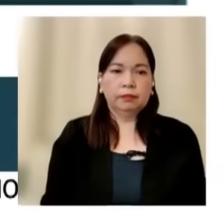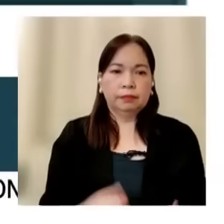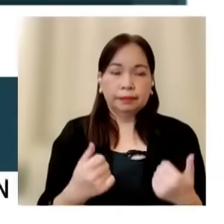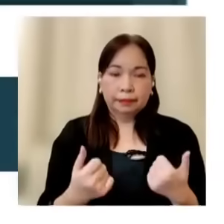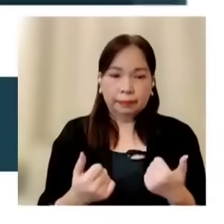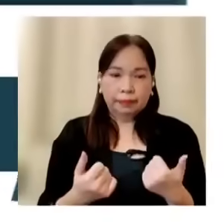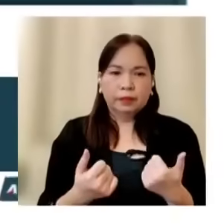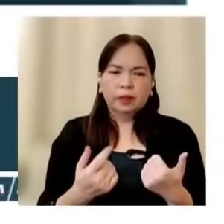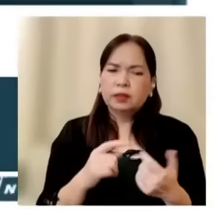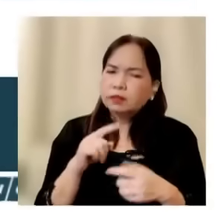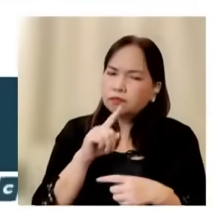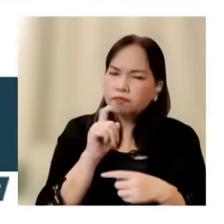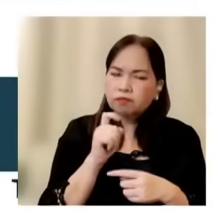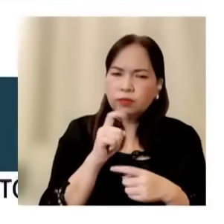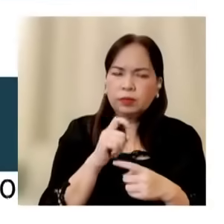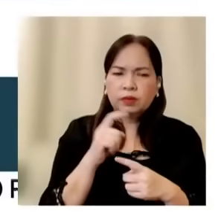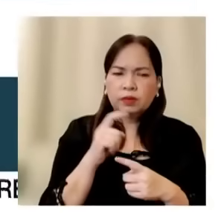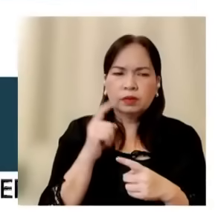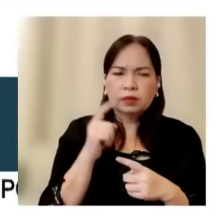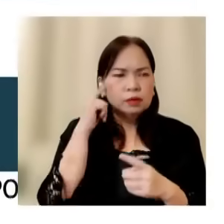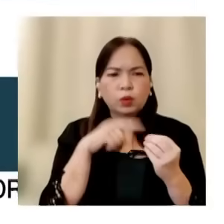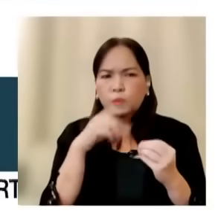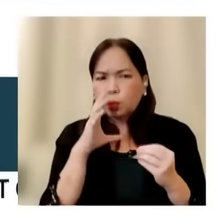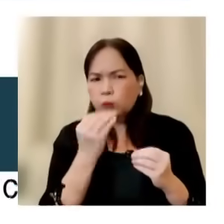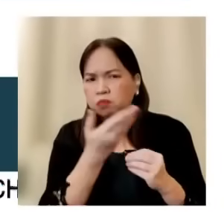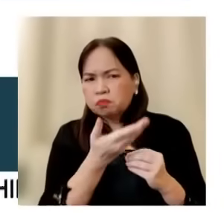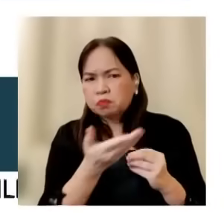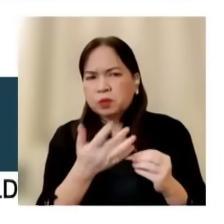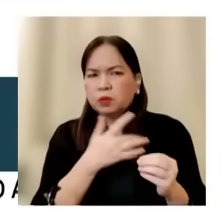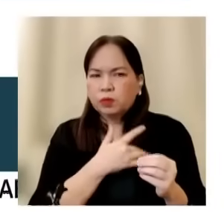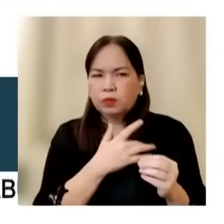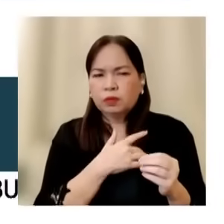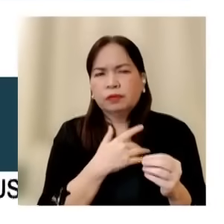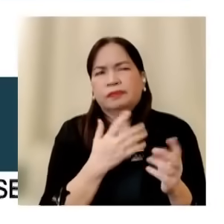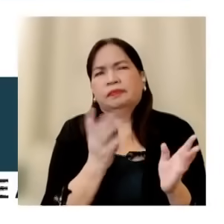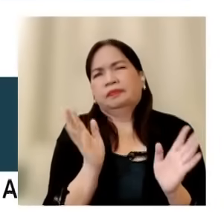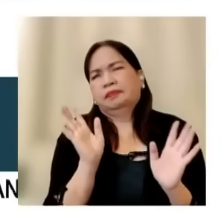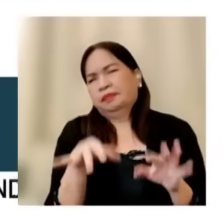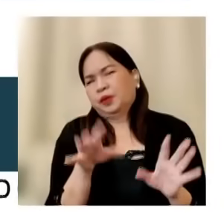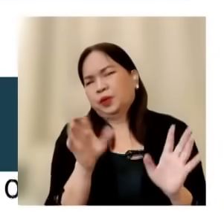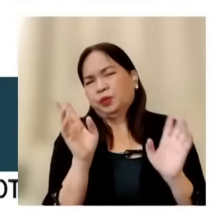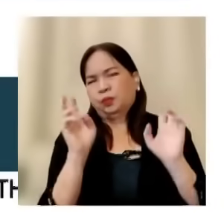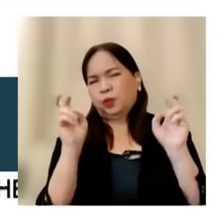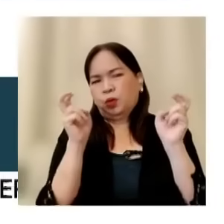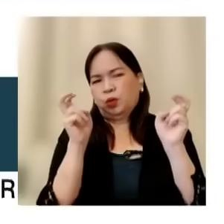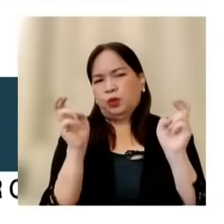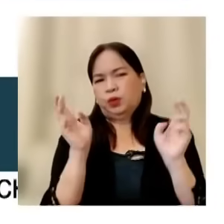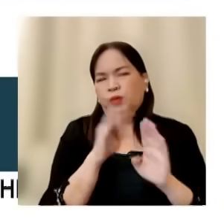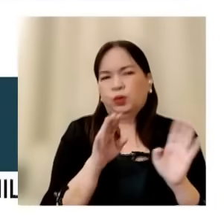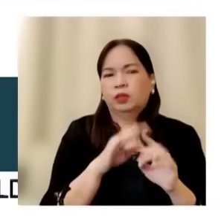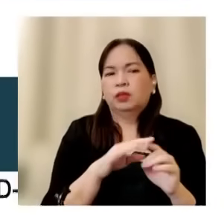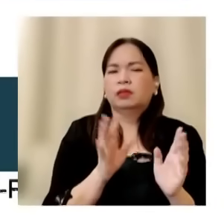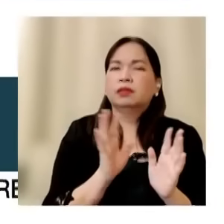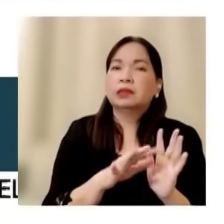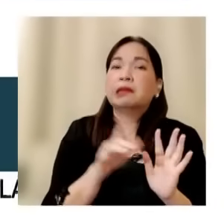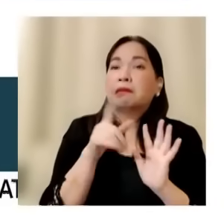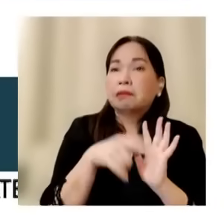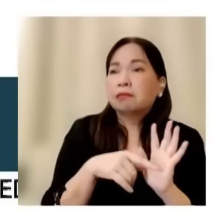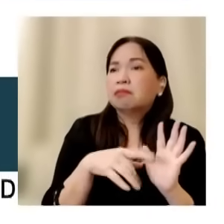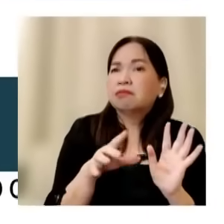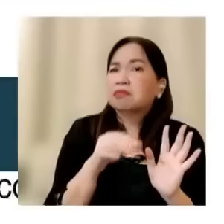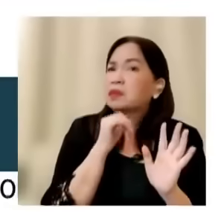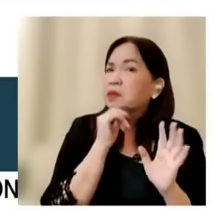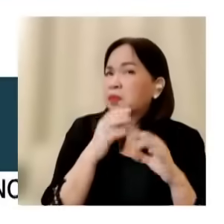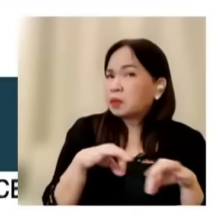do you think about people who tend to, you know, trivialize what is happening now and just whittle it down to, you know, what goes around